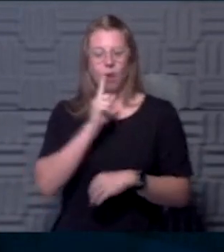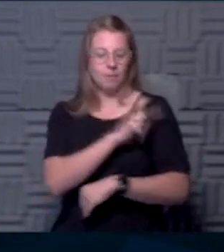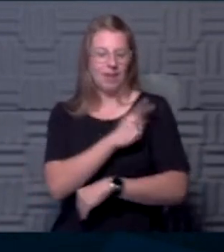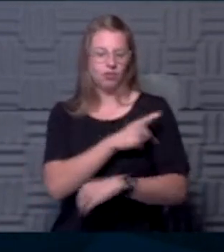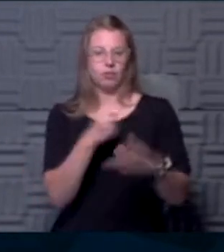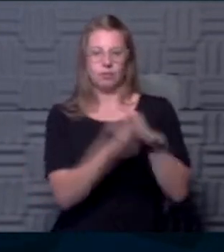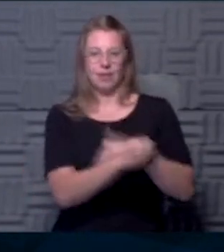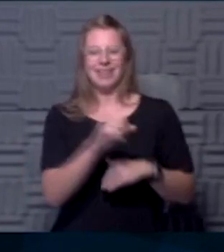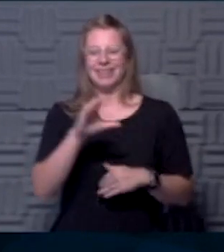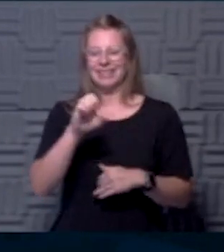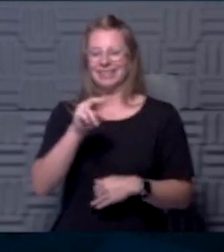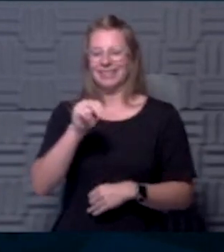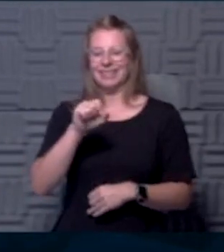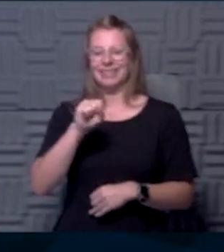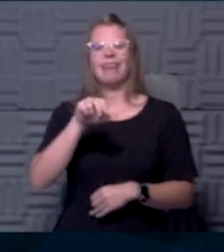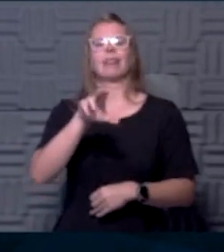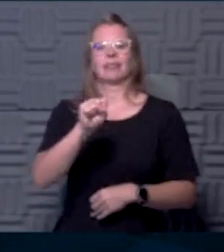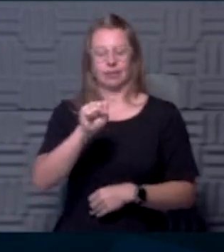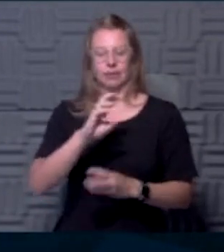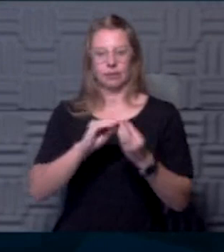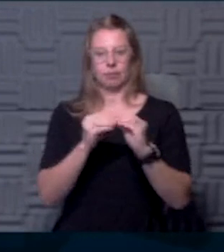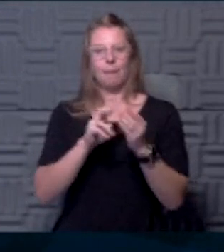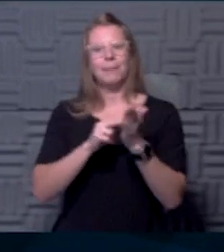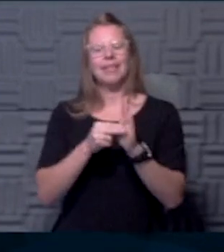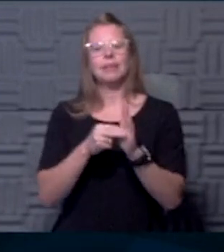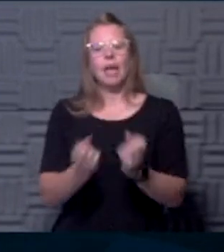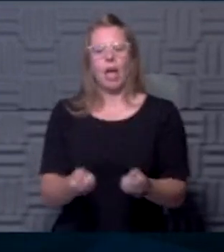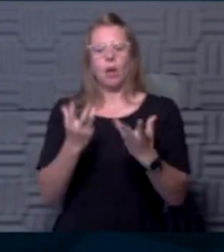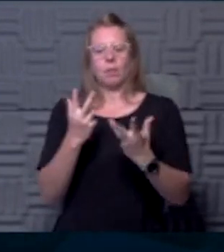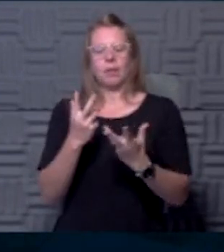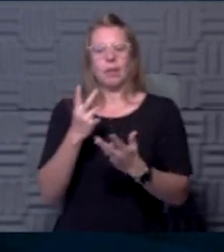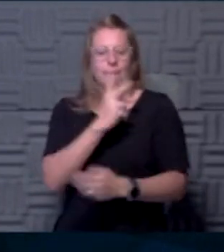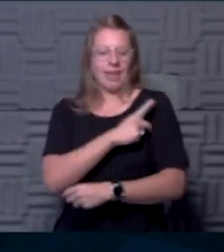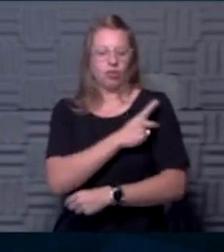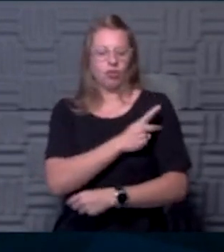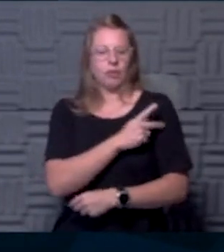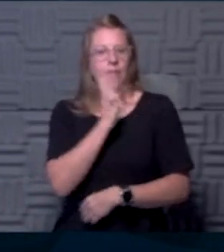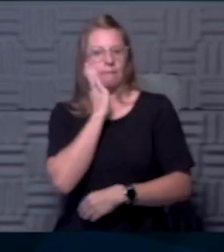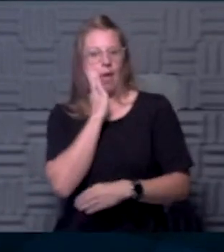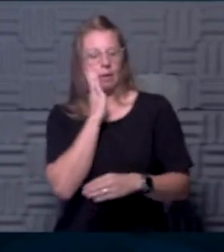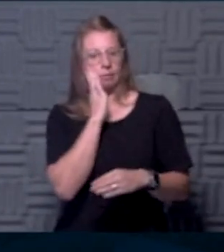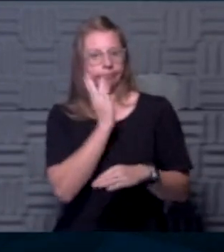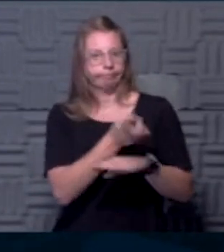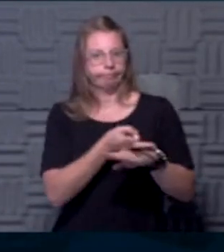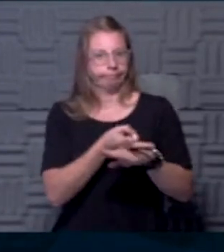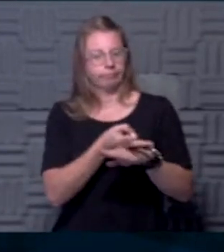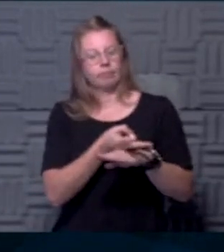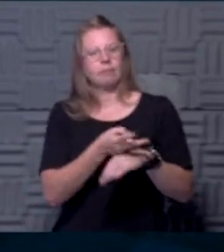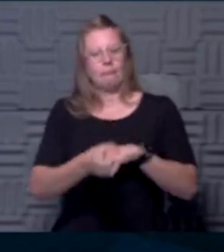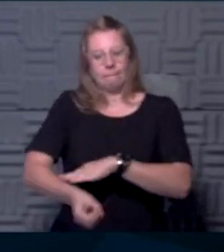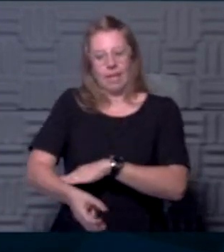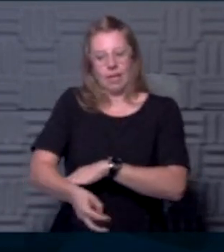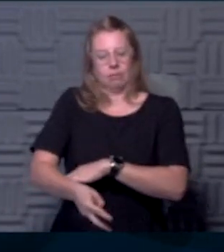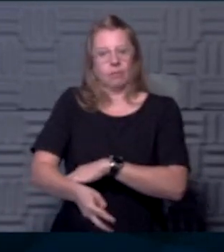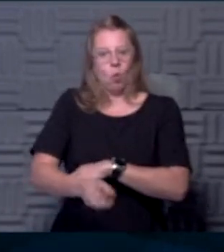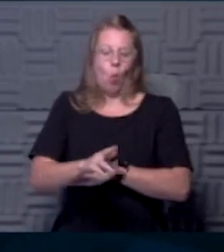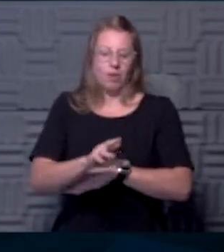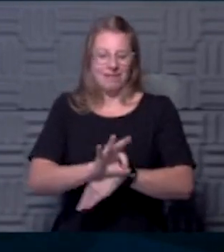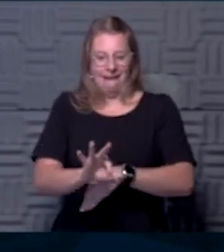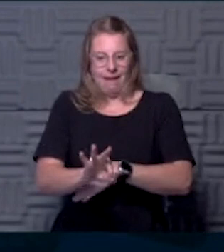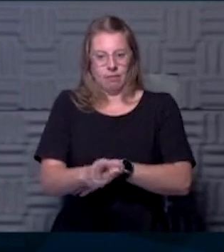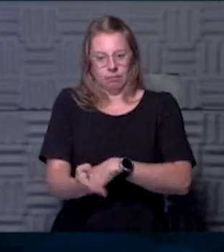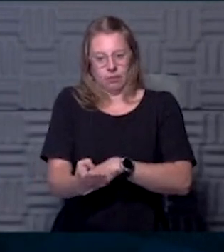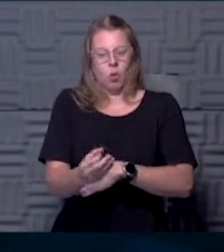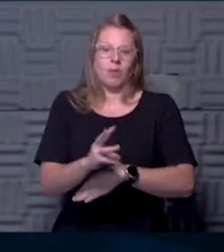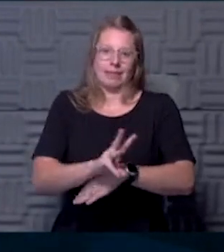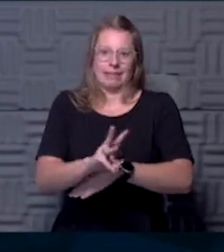is a census number. It's the number of patients in beds at midnight on any given day, or 9 a.m. as we use